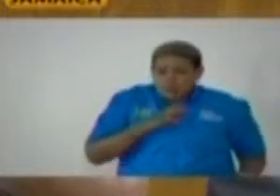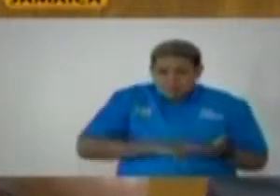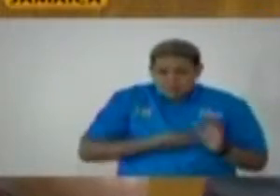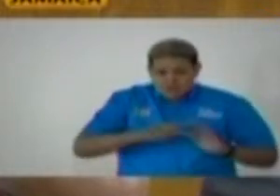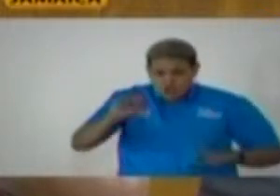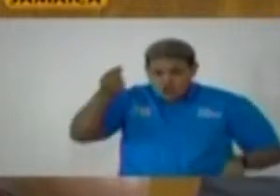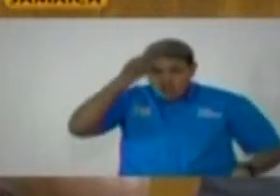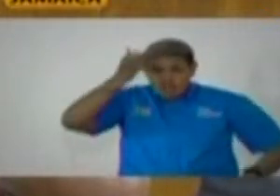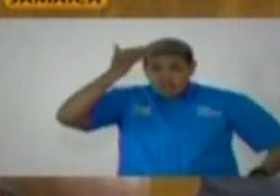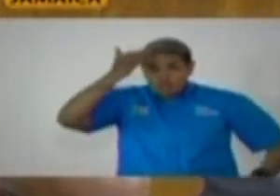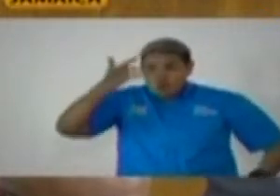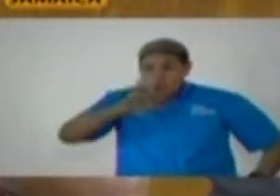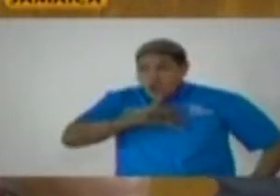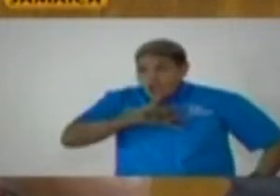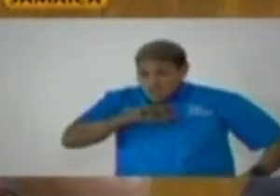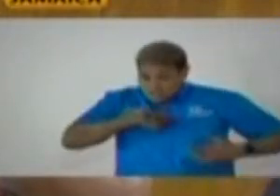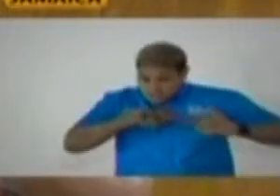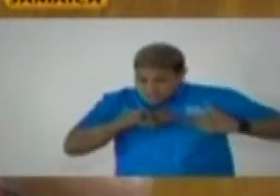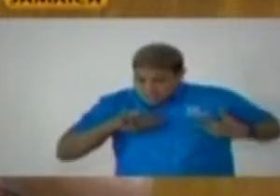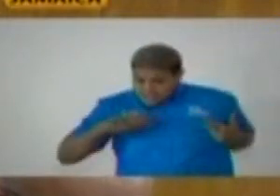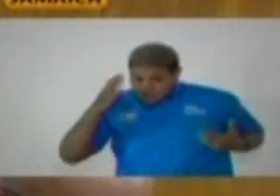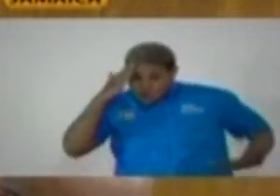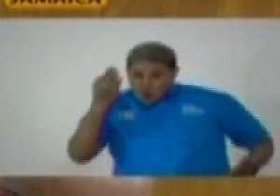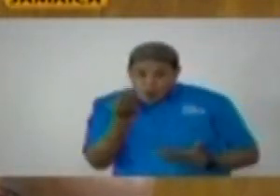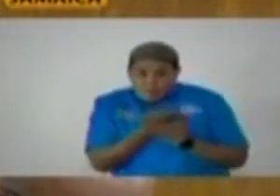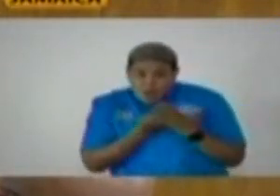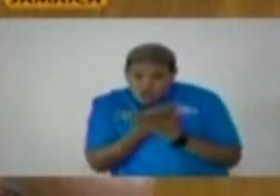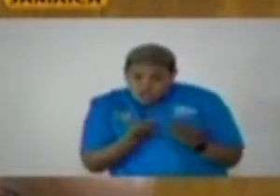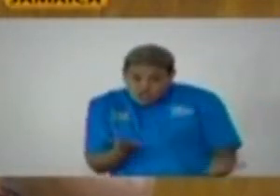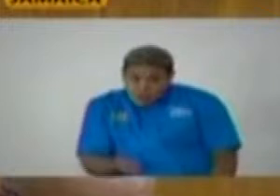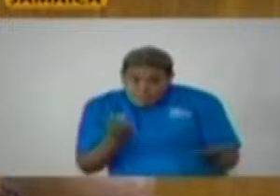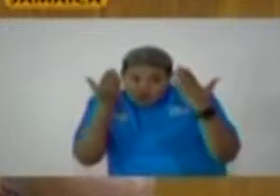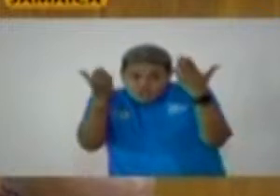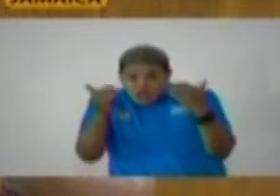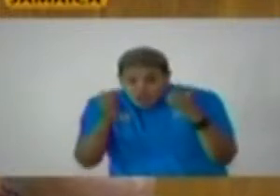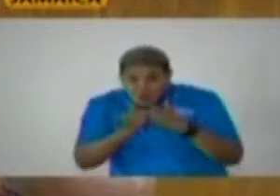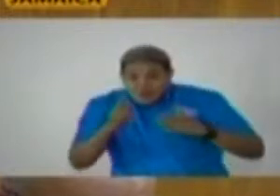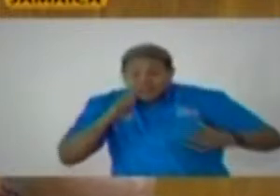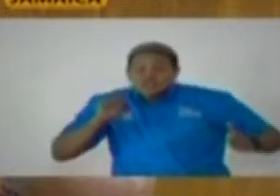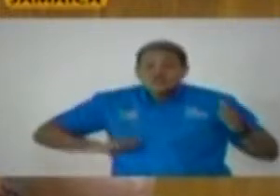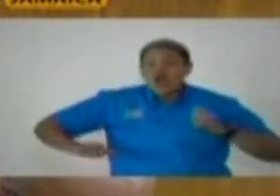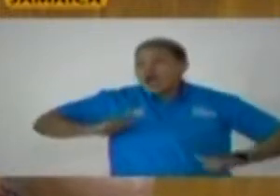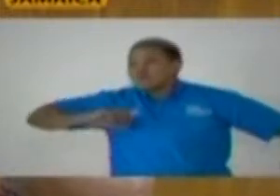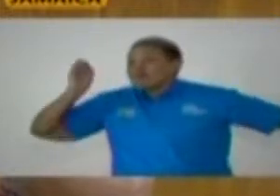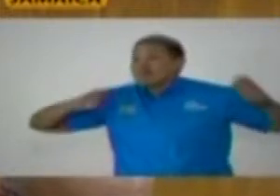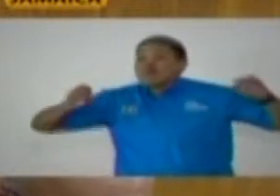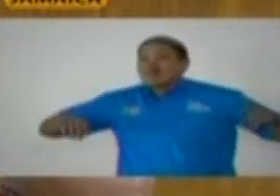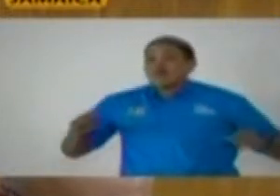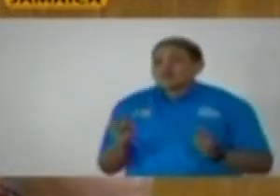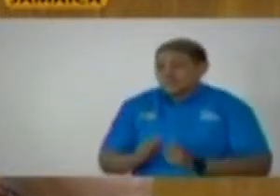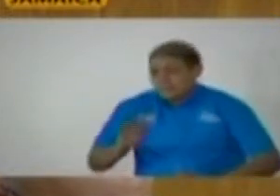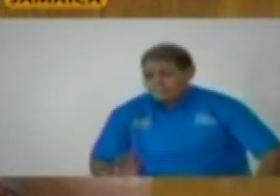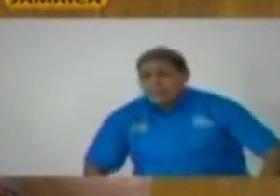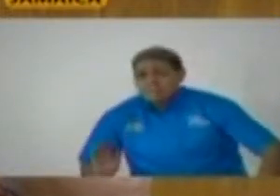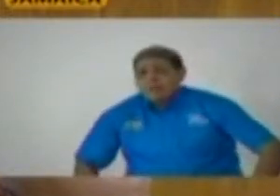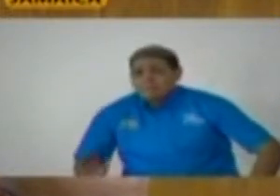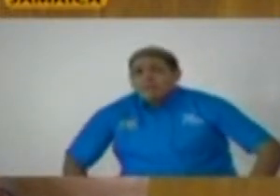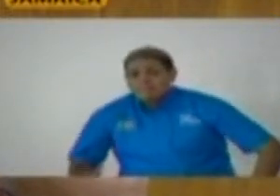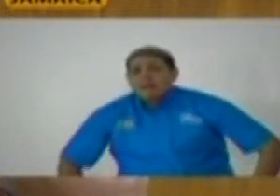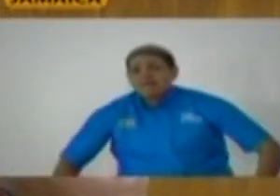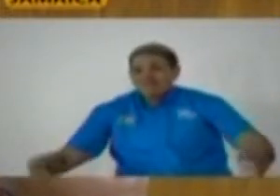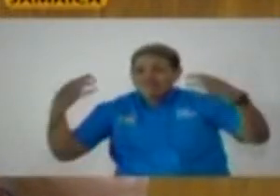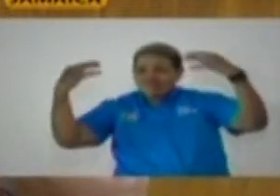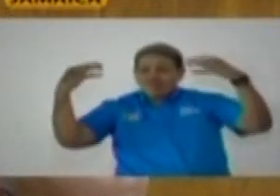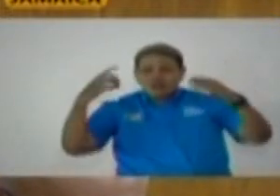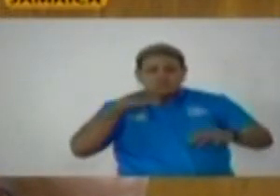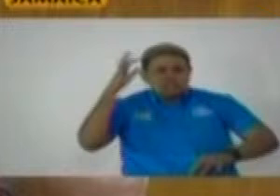knows in their hearts that the budget presented, with the theatrics, with the banging of the desk, simply does